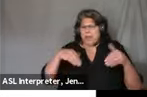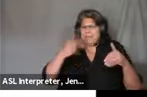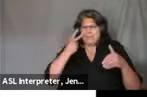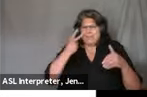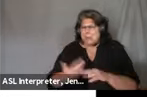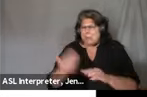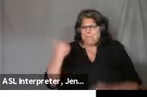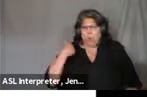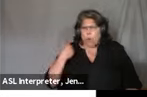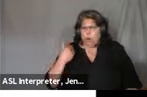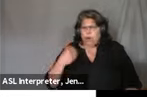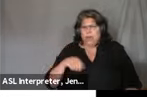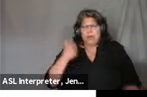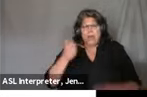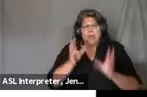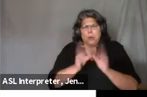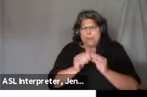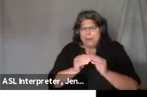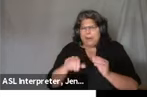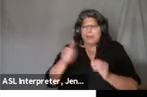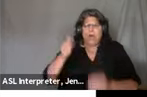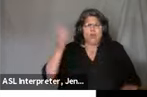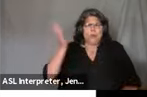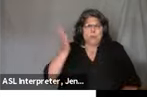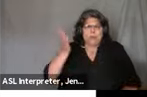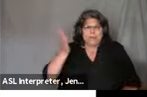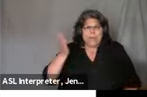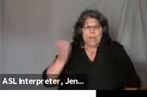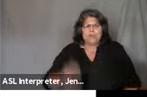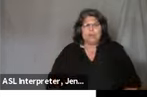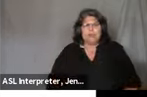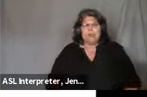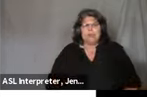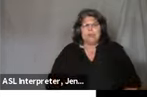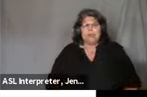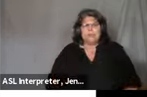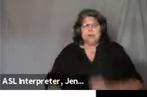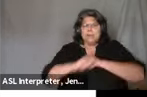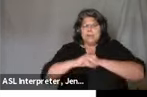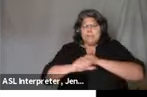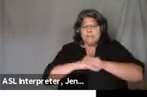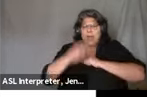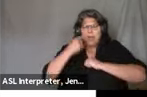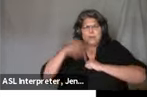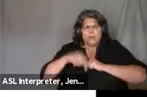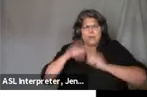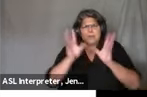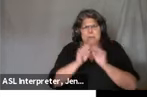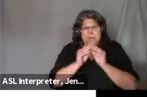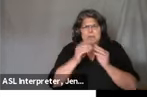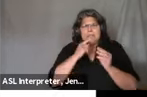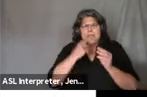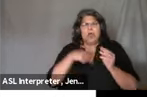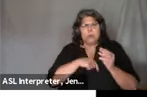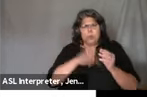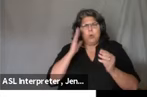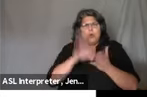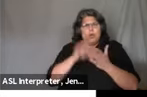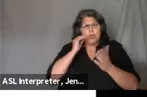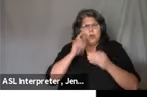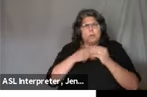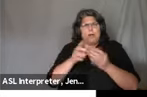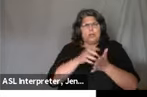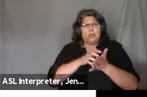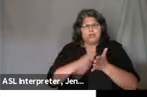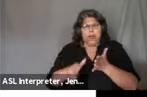other meetings and presentations. And the flyer for this meeting said that we would learn about the draft